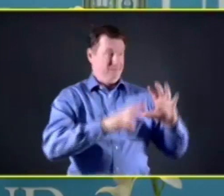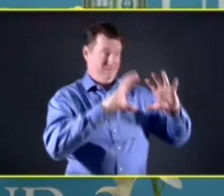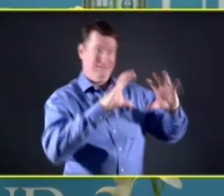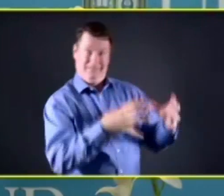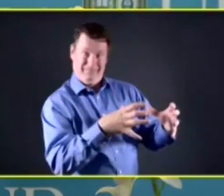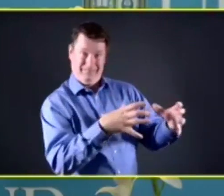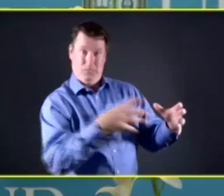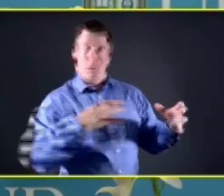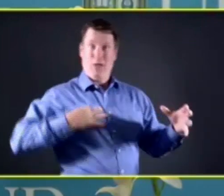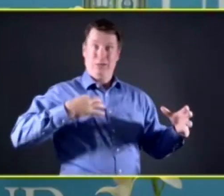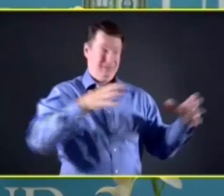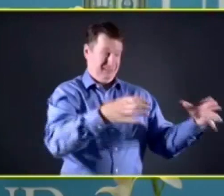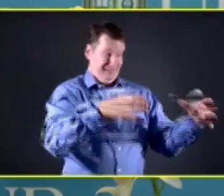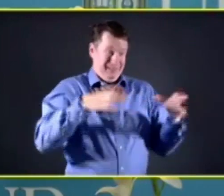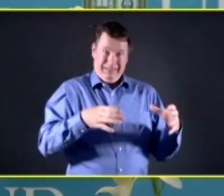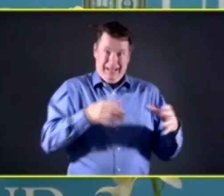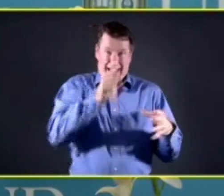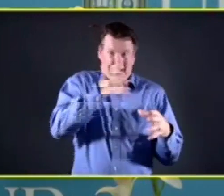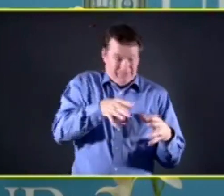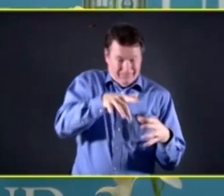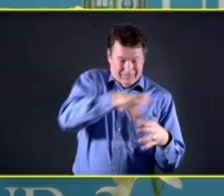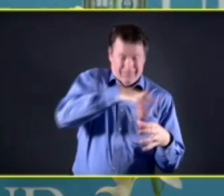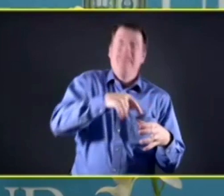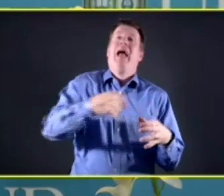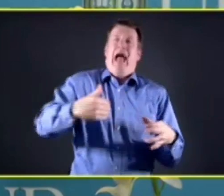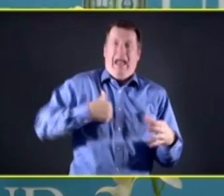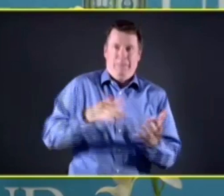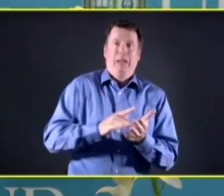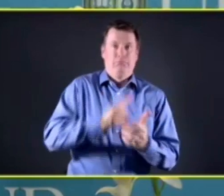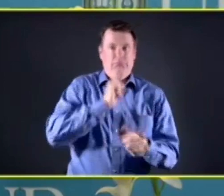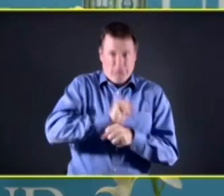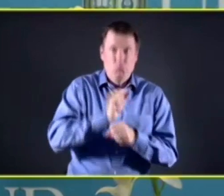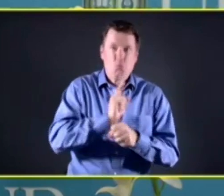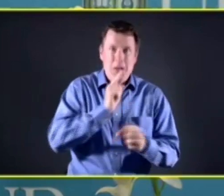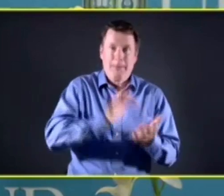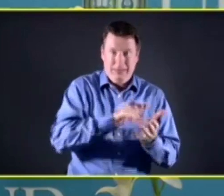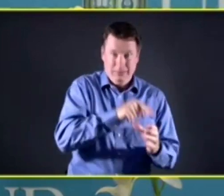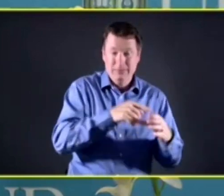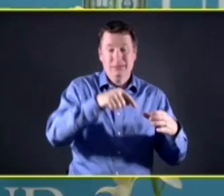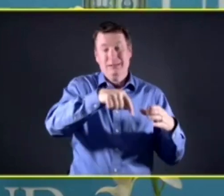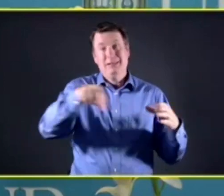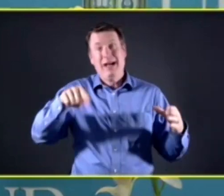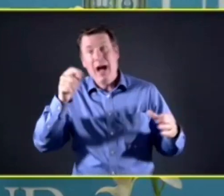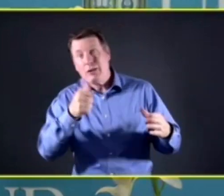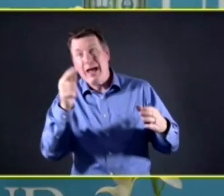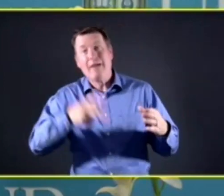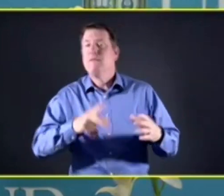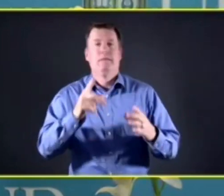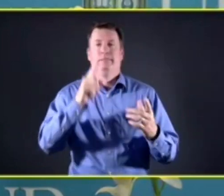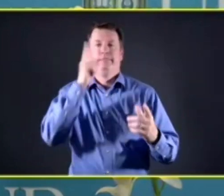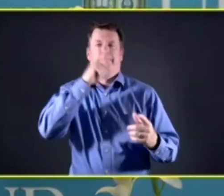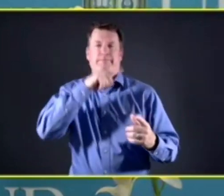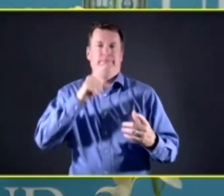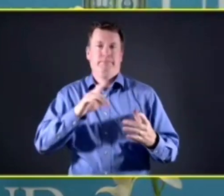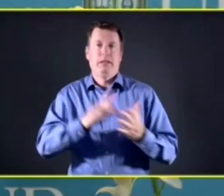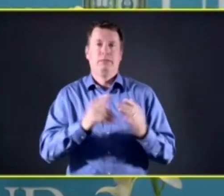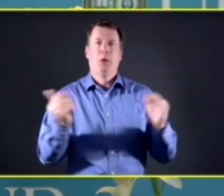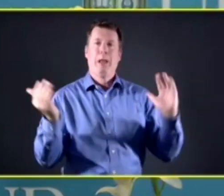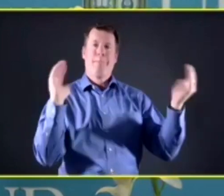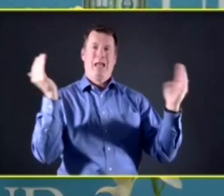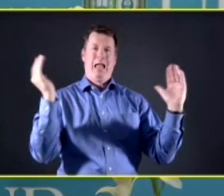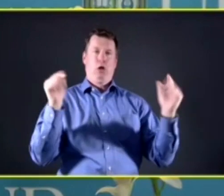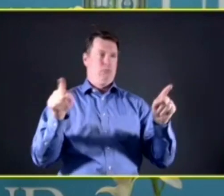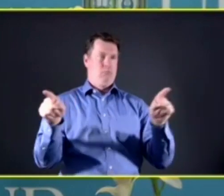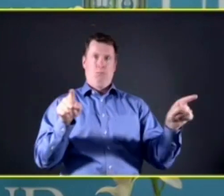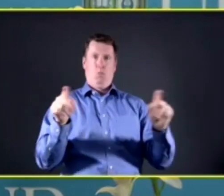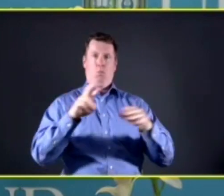follow-up, Brett? I do. Doctor, you said that you have been sort of conscripted into COVID research. You're usually doing HIV research.